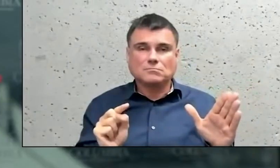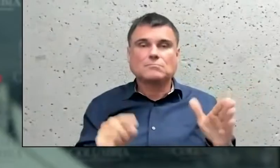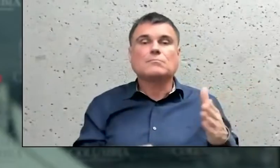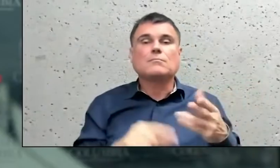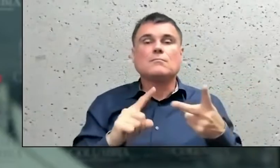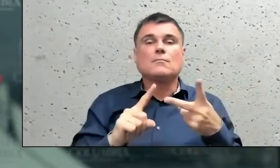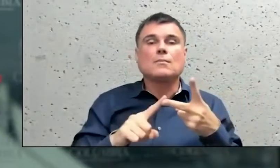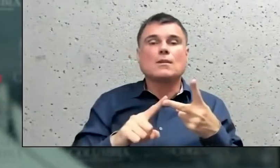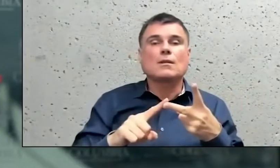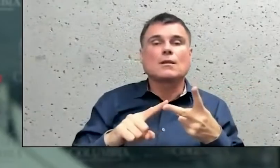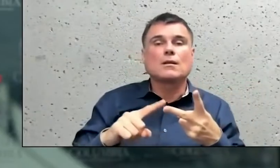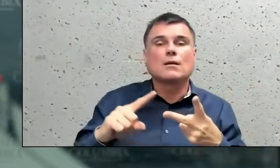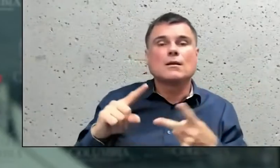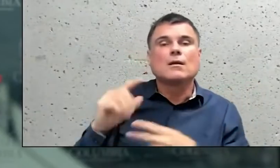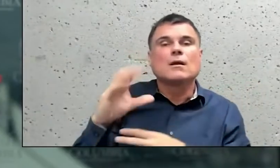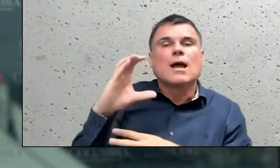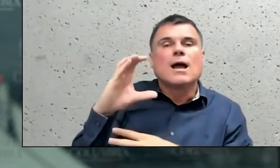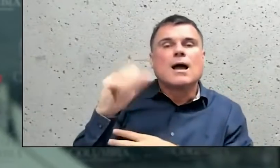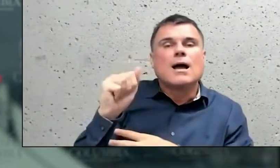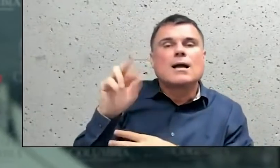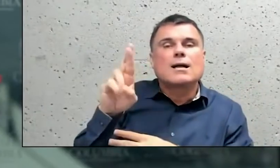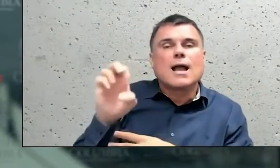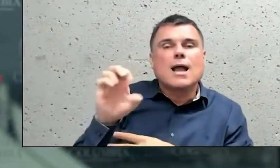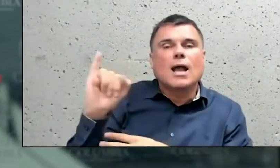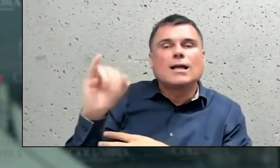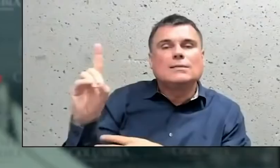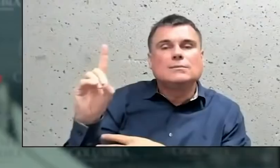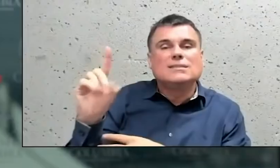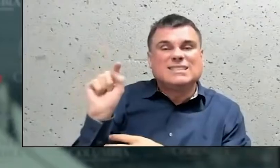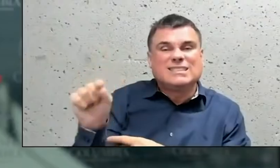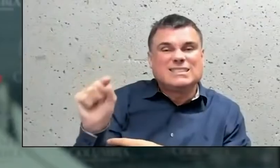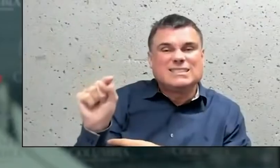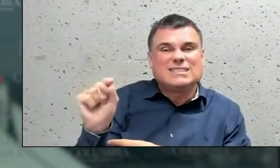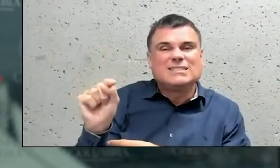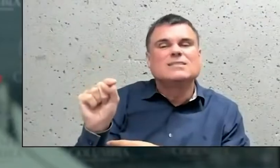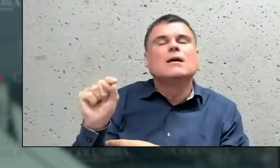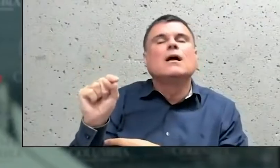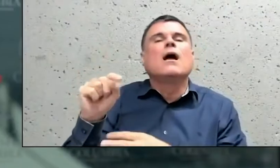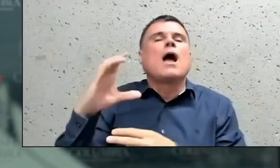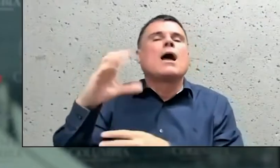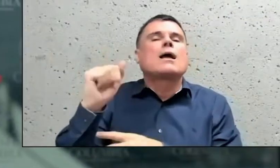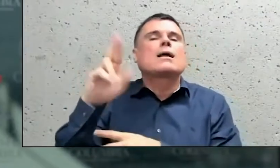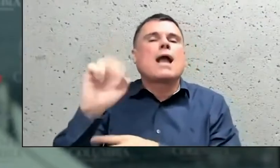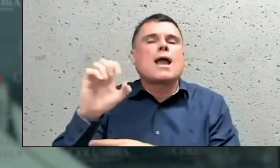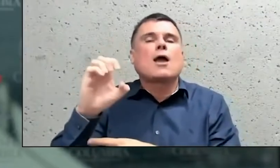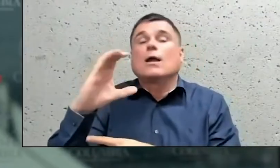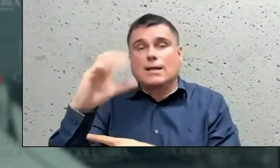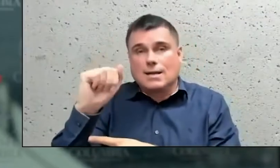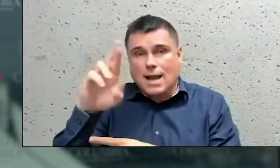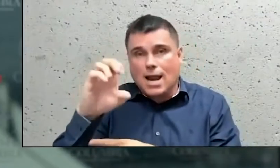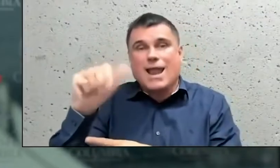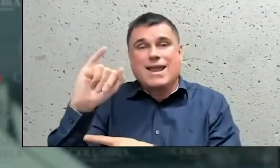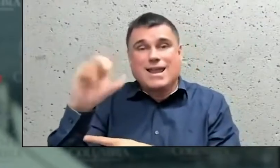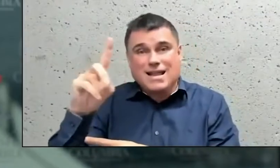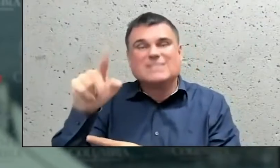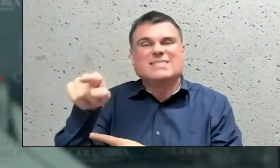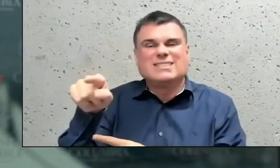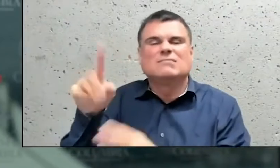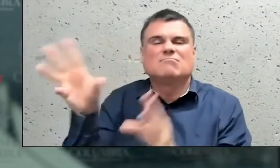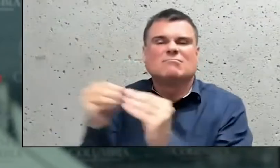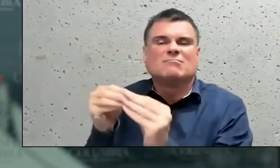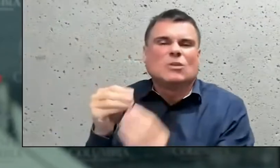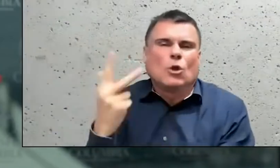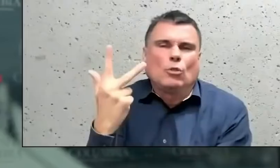it's 7,548, of whom 247 are not vaccinated, or 3%. In internal